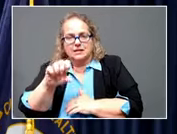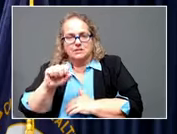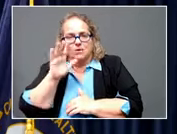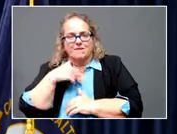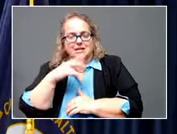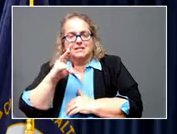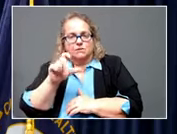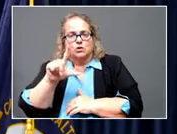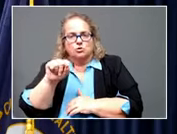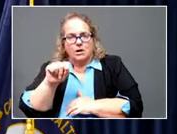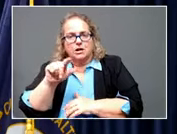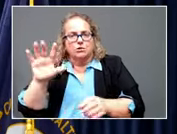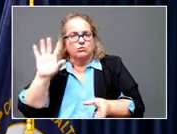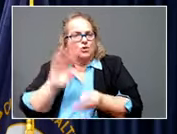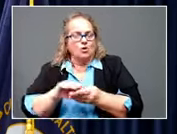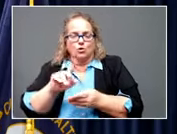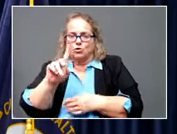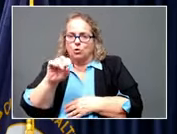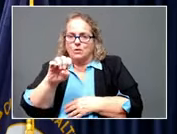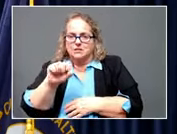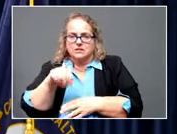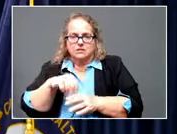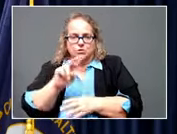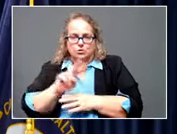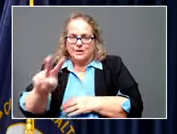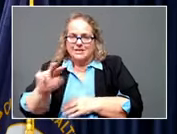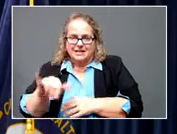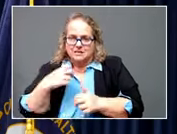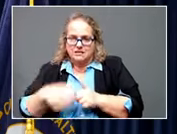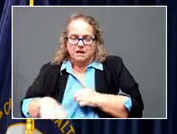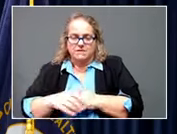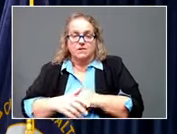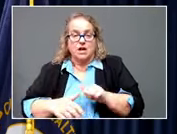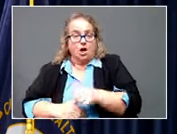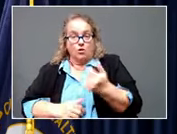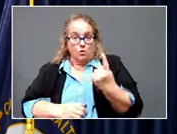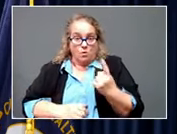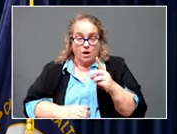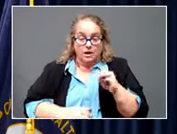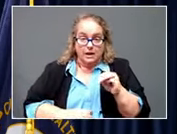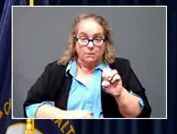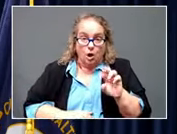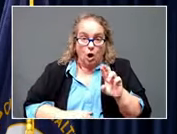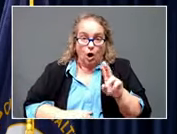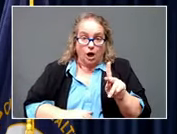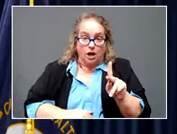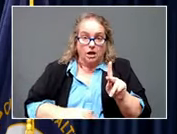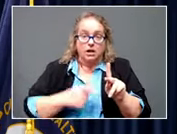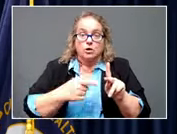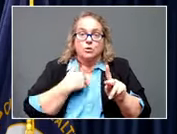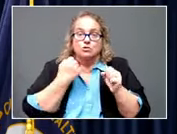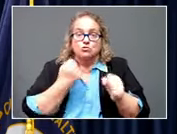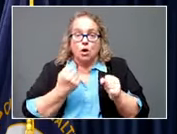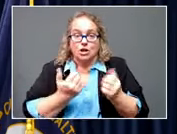over 2 weeks. That's tough. The other one, which is the Merck, we would strongly suggest that you have a long